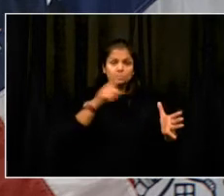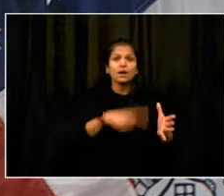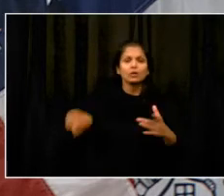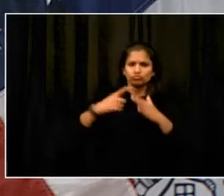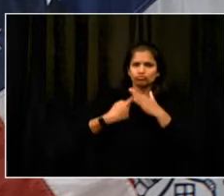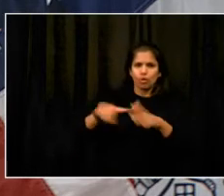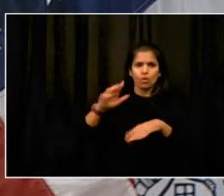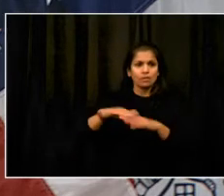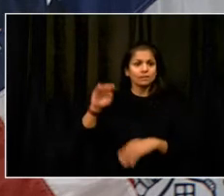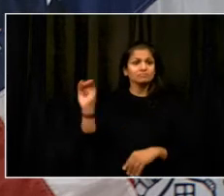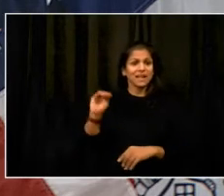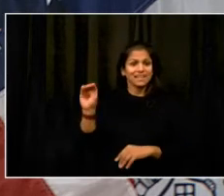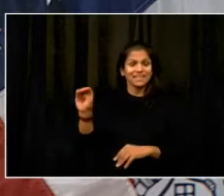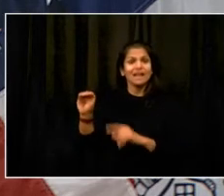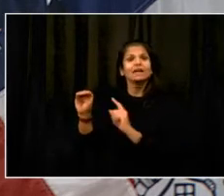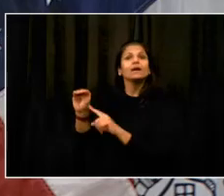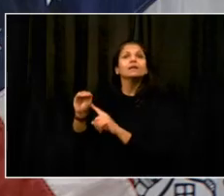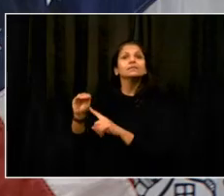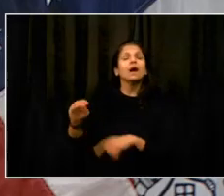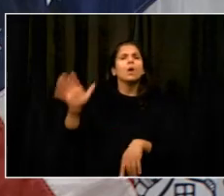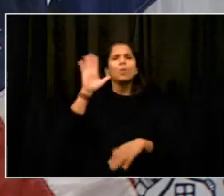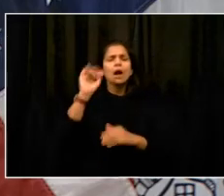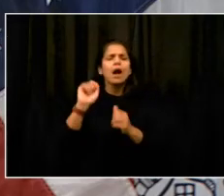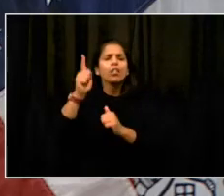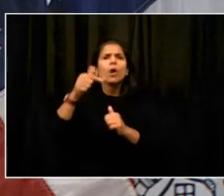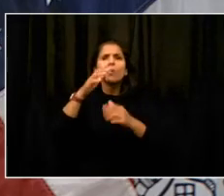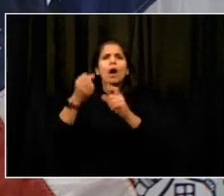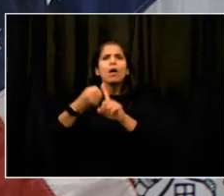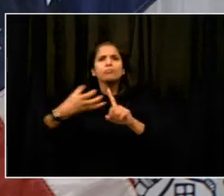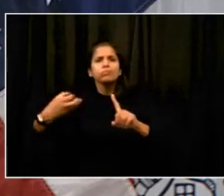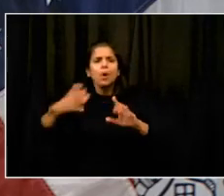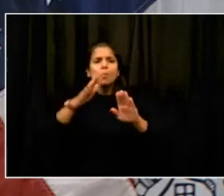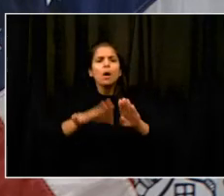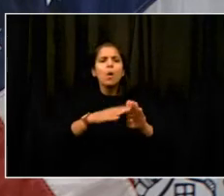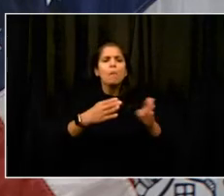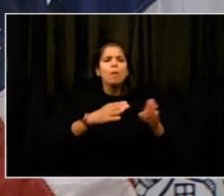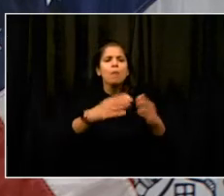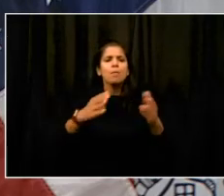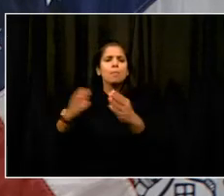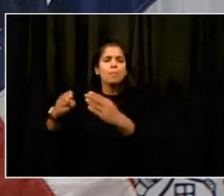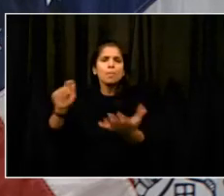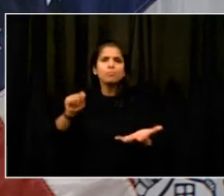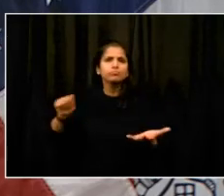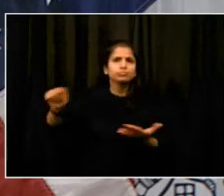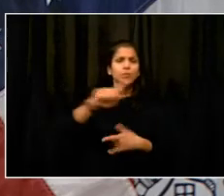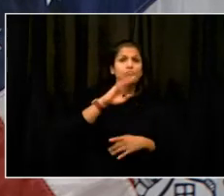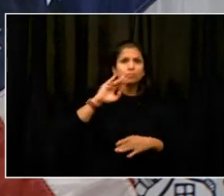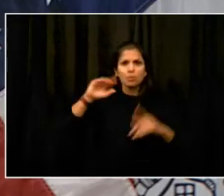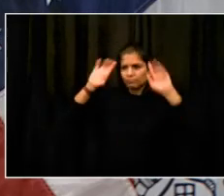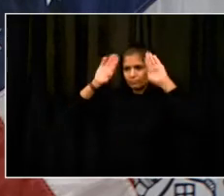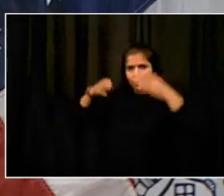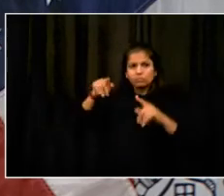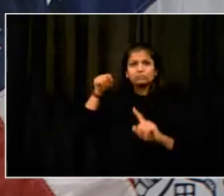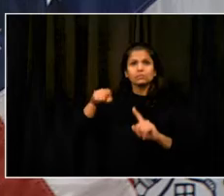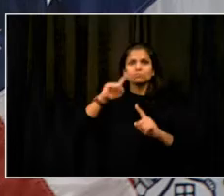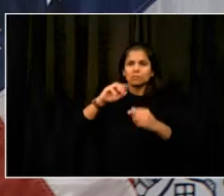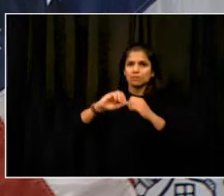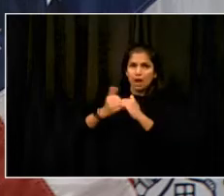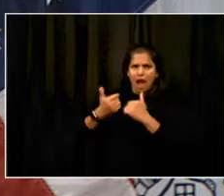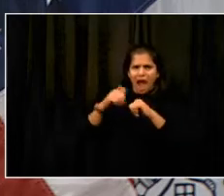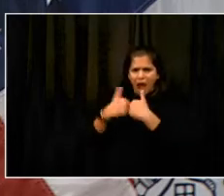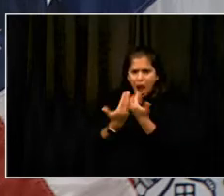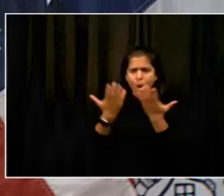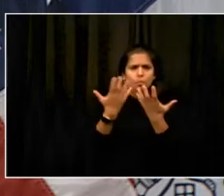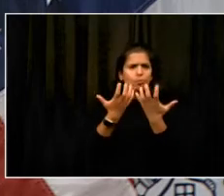But what I want to emphasize right now is the importance of everyone understanding how we're going to make this work as we bring